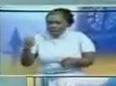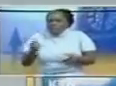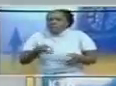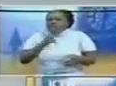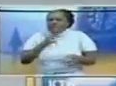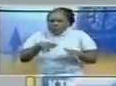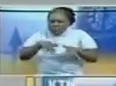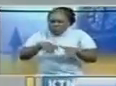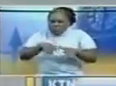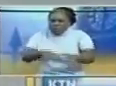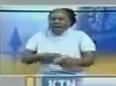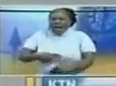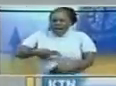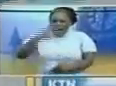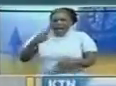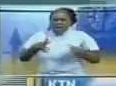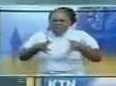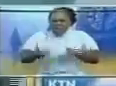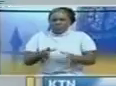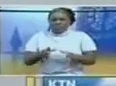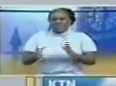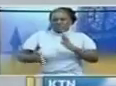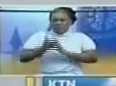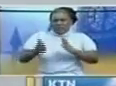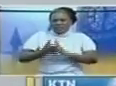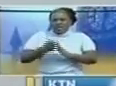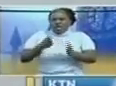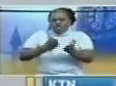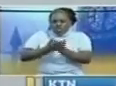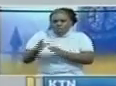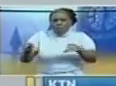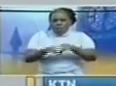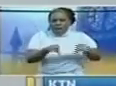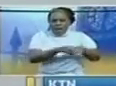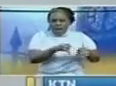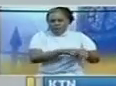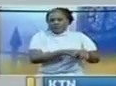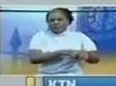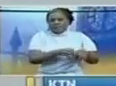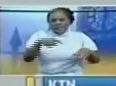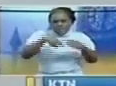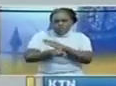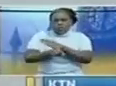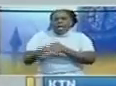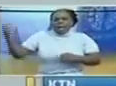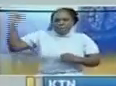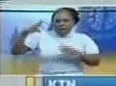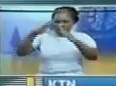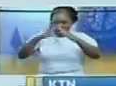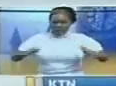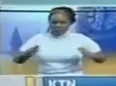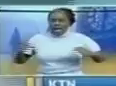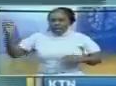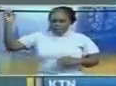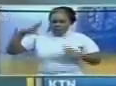rushes in high pressure and speed, going through the tunnel into the powerhouse. A powerhouse is